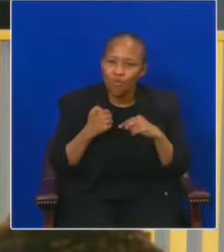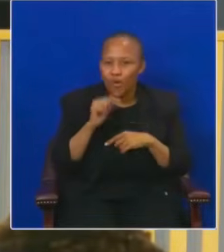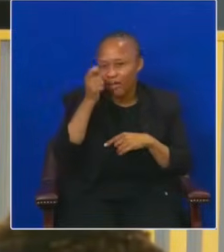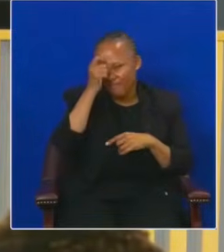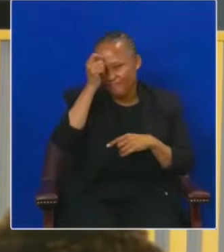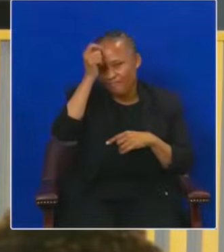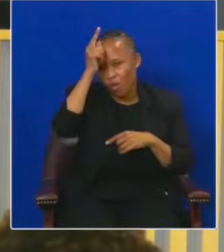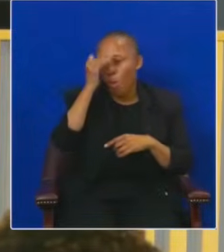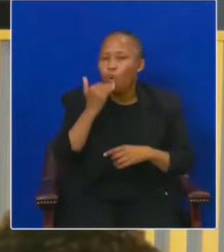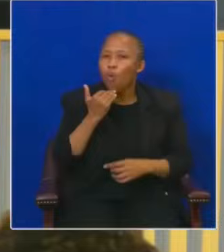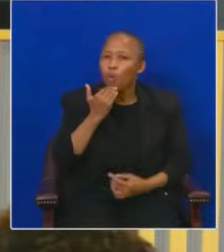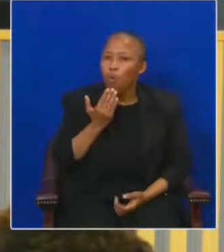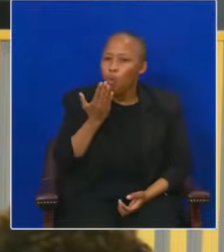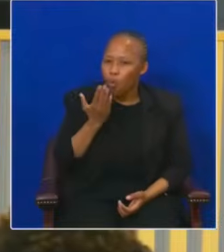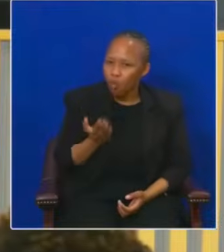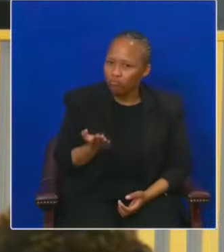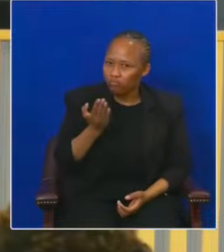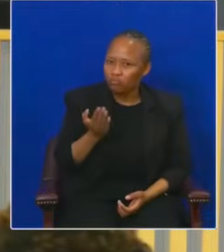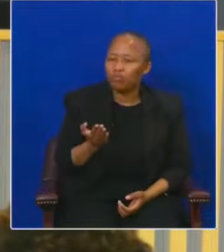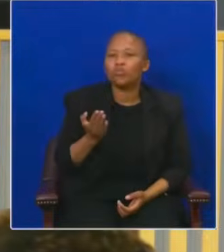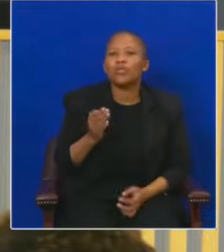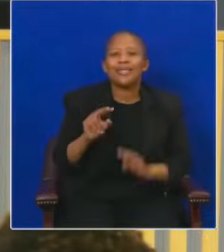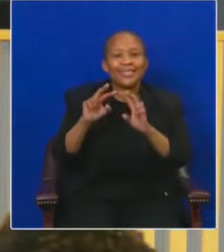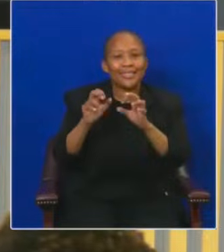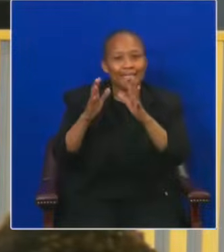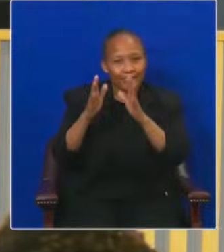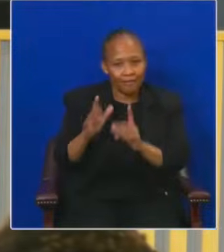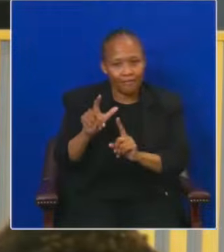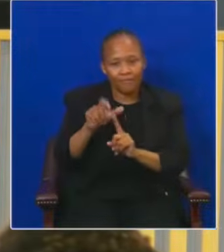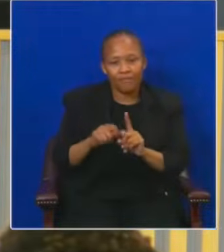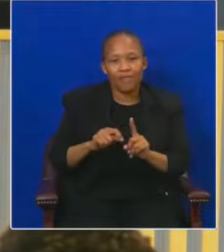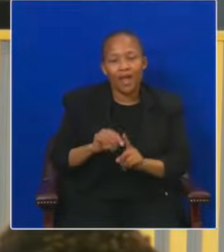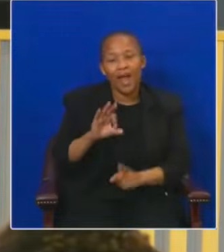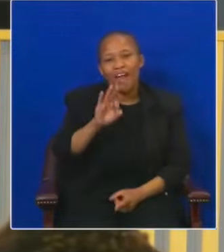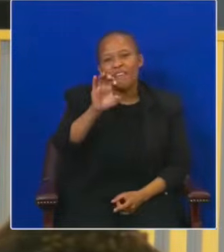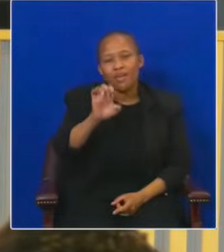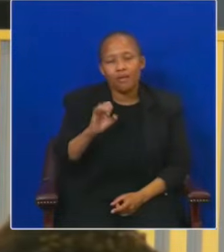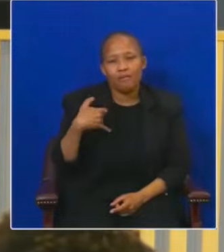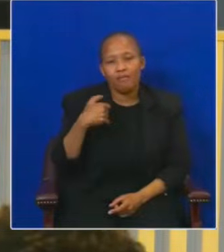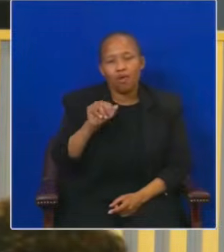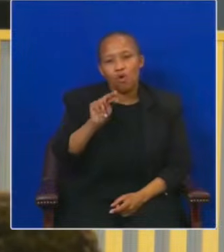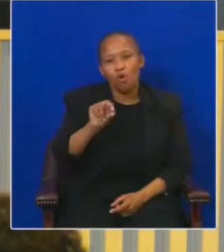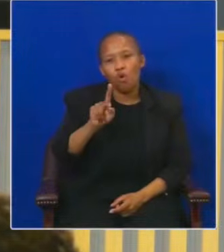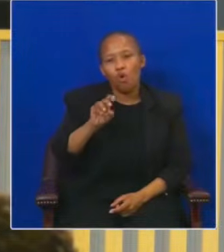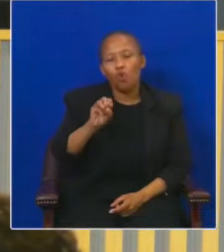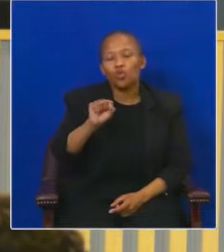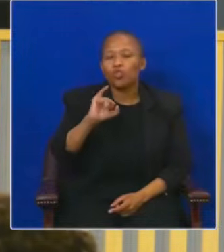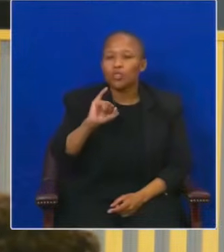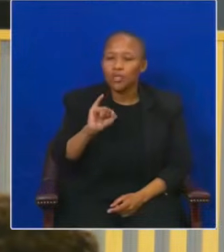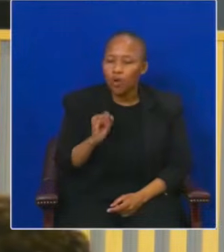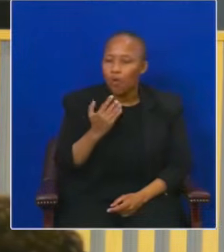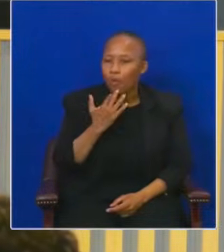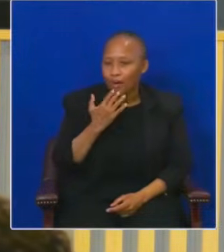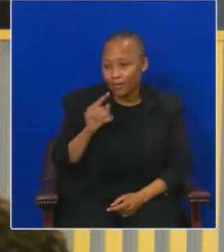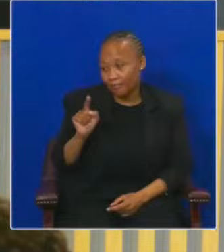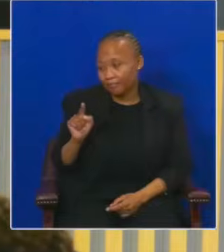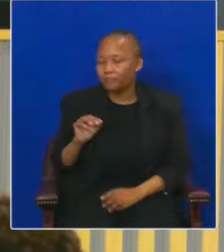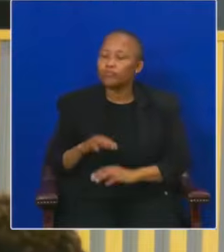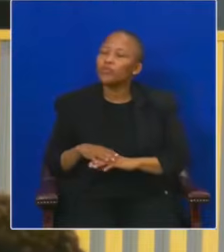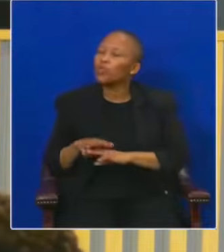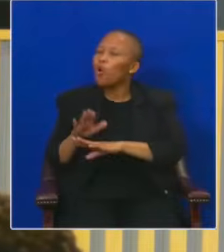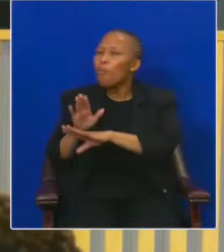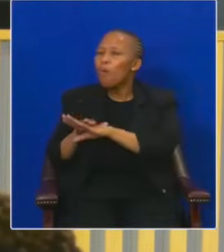Detective Sergeant F.E. Nkosi is. Just tell us more about the ABSA bank